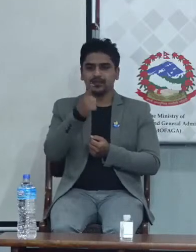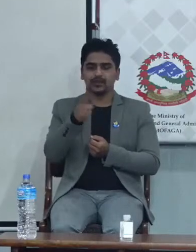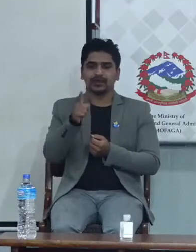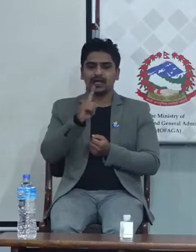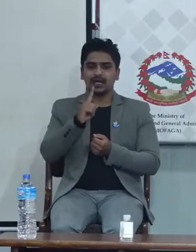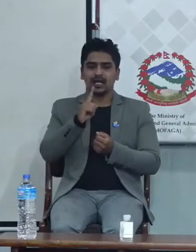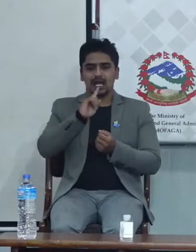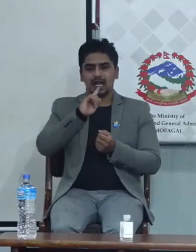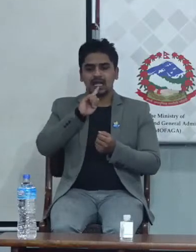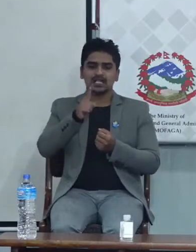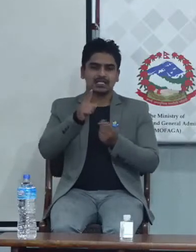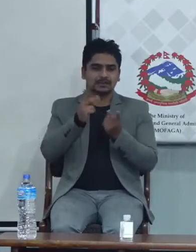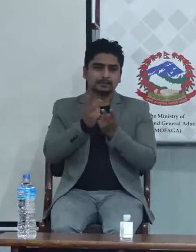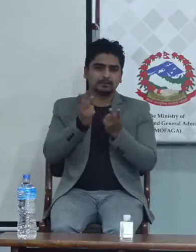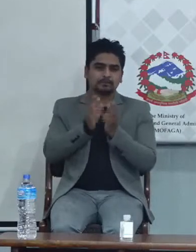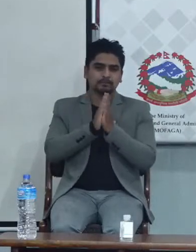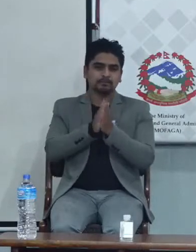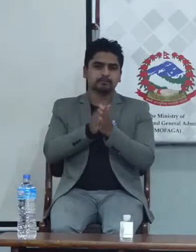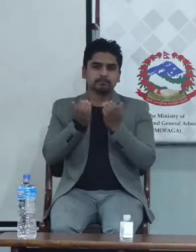that.